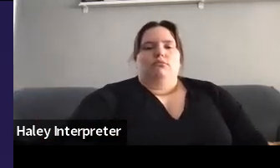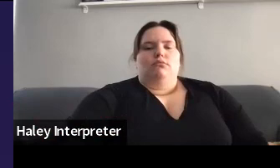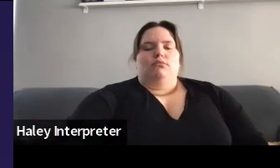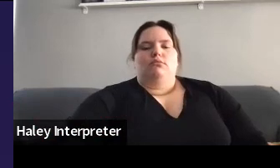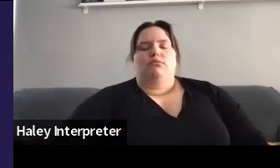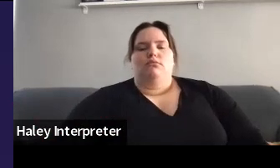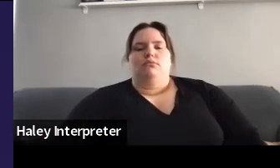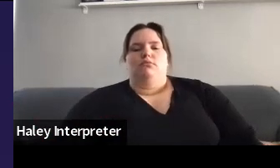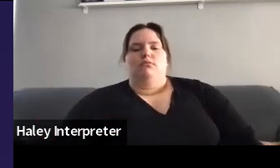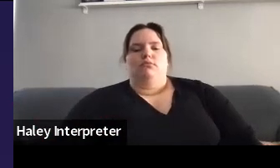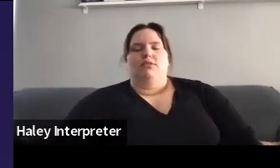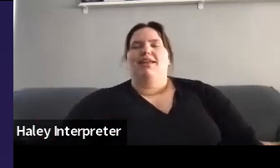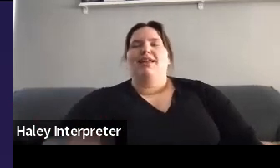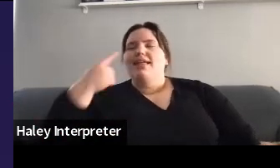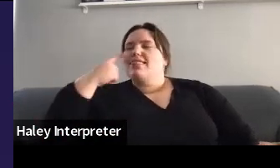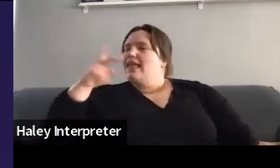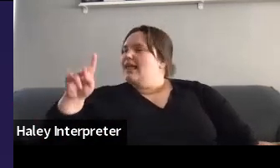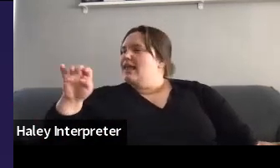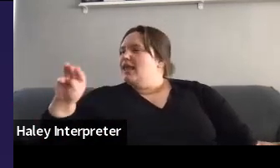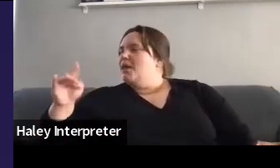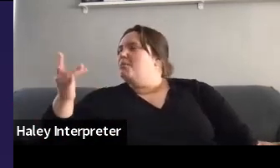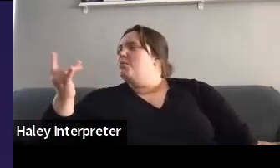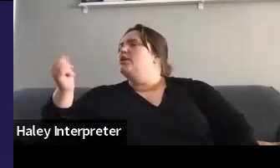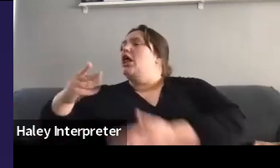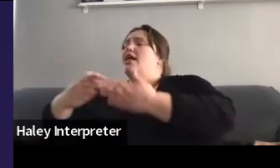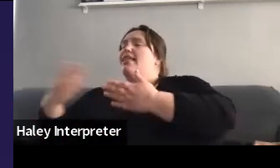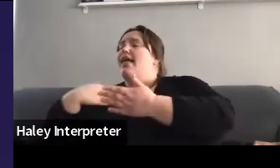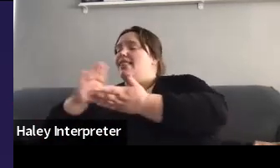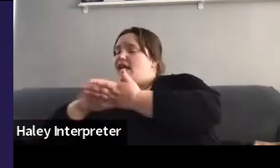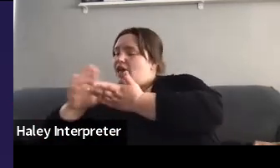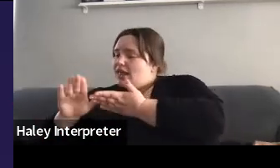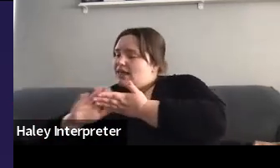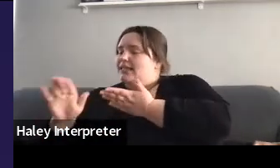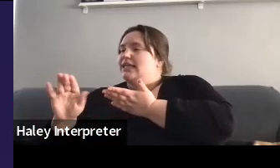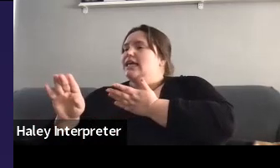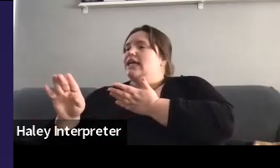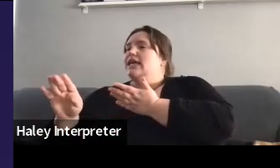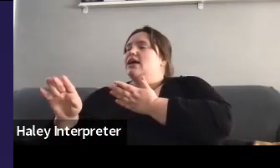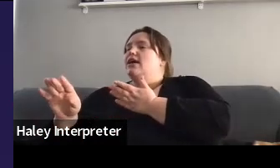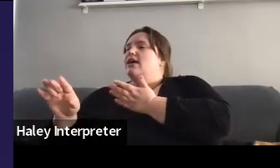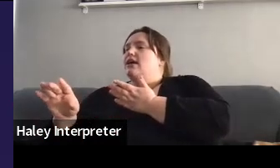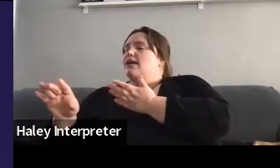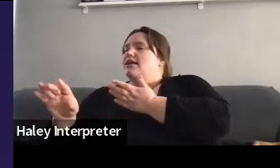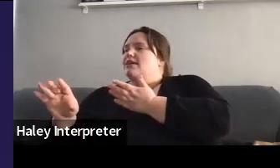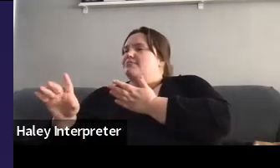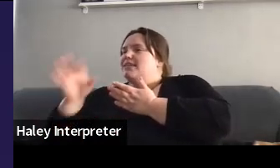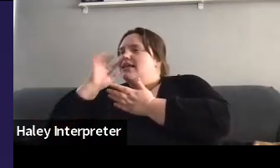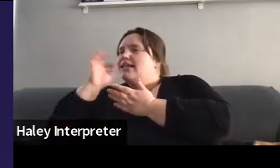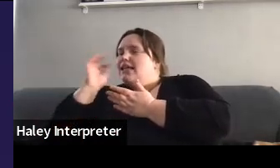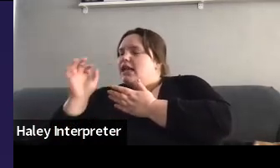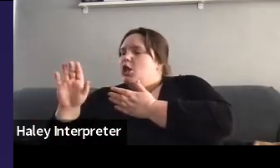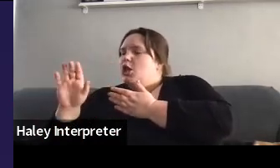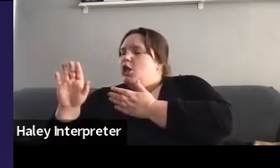I think Kimberly, so was there anything on cleaning a kitty litter box for those in wheelchairs? You had long handled